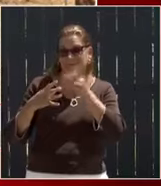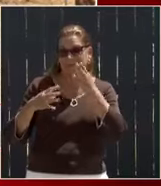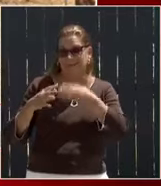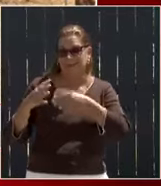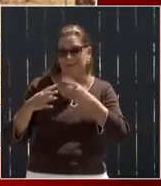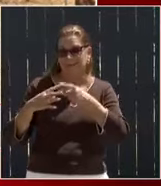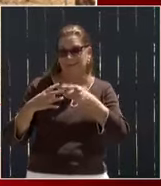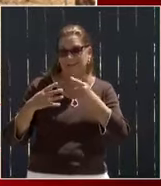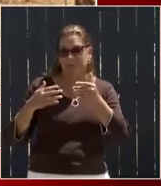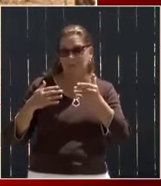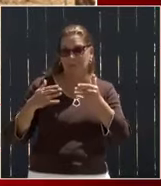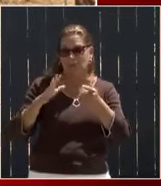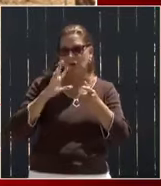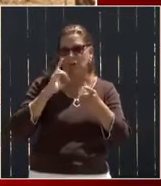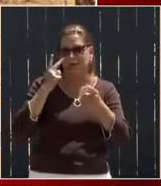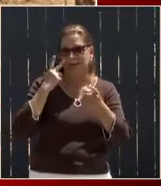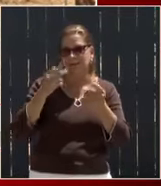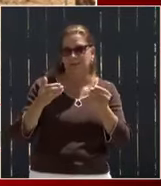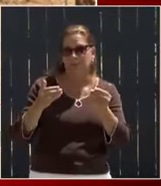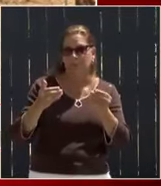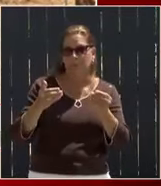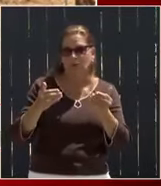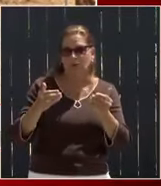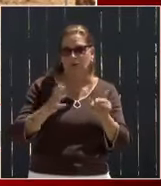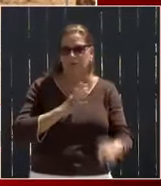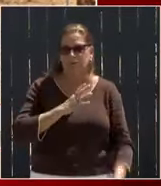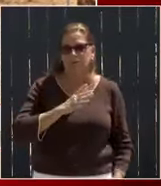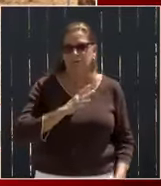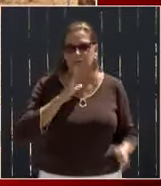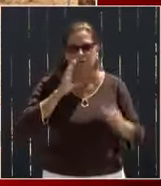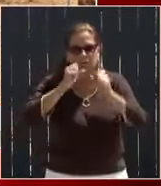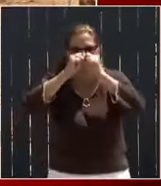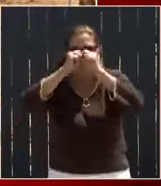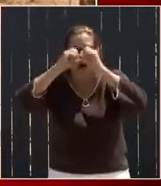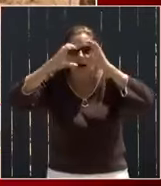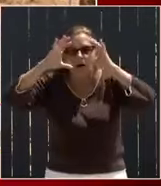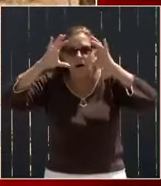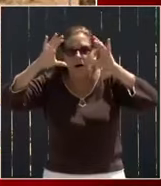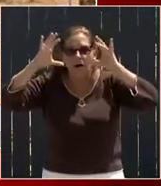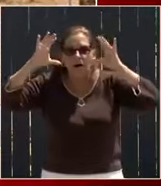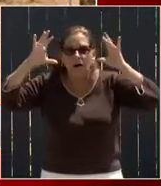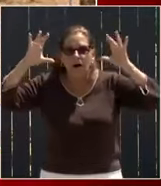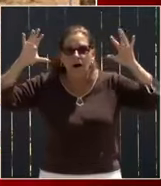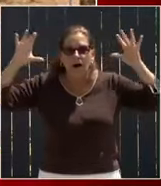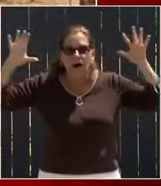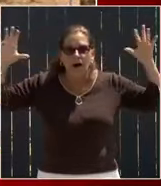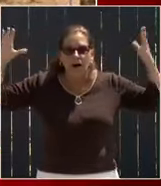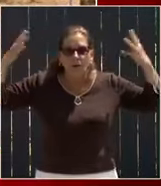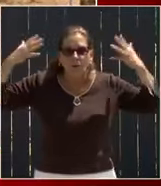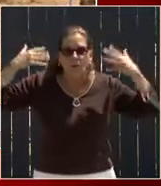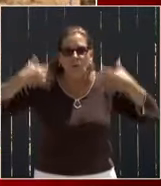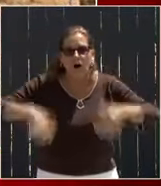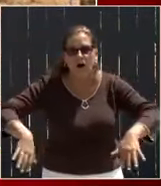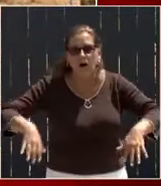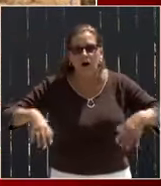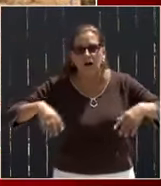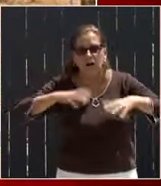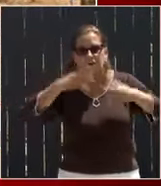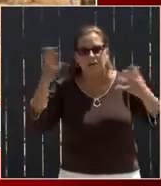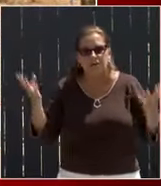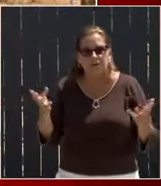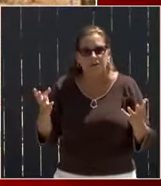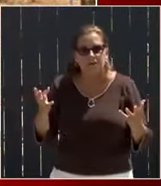other phases across the line, because that's what's going to be important. You heard John talk about the